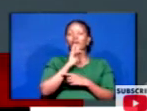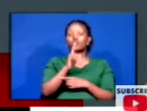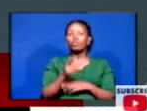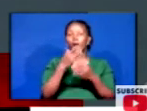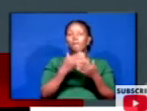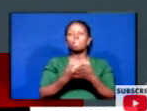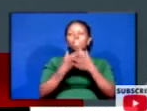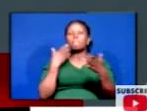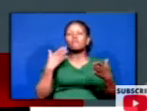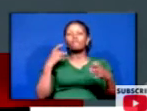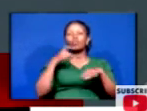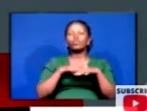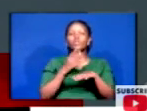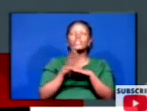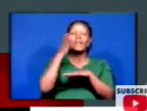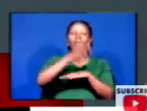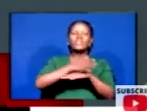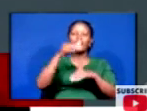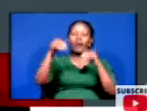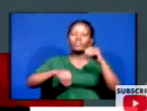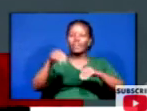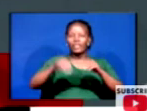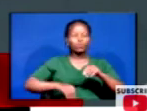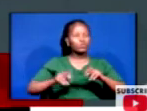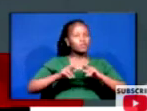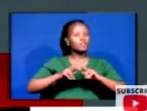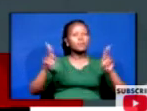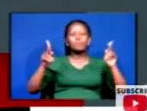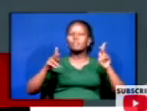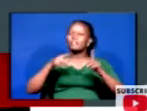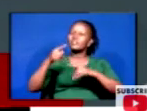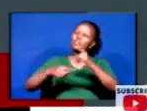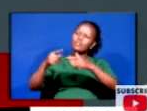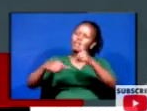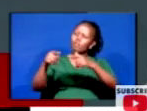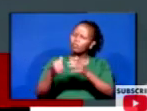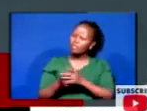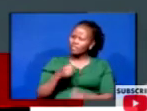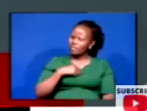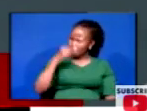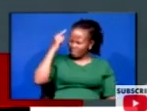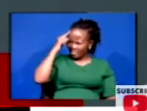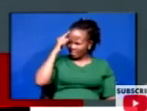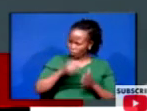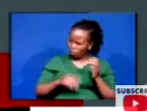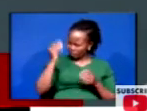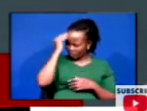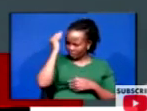elections, peace prevails. They have done it successfully. That's right. And I'm thinking, what are the lessons we can pick from this Ghana